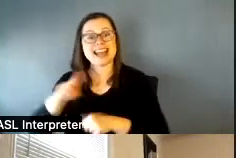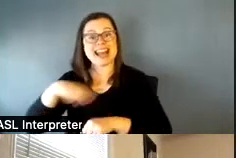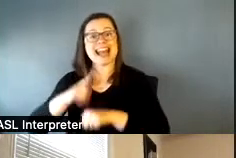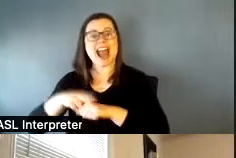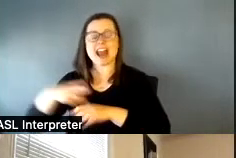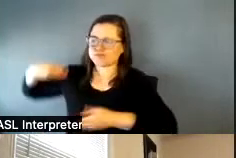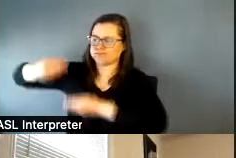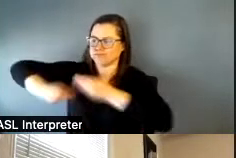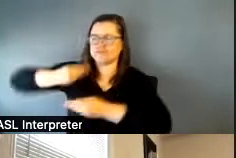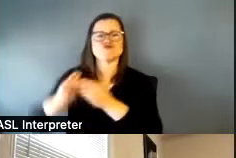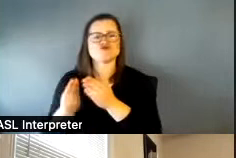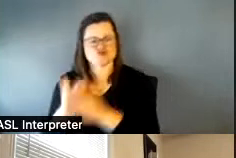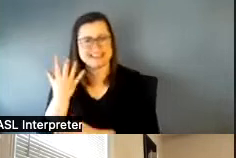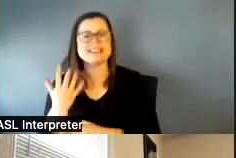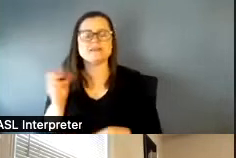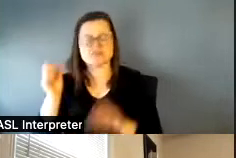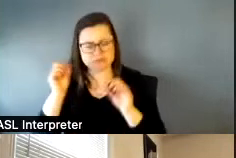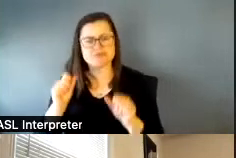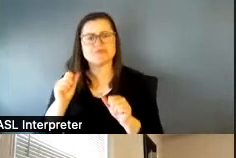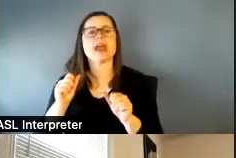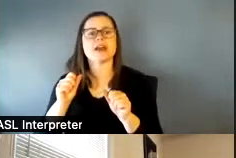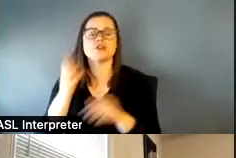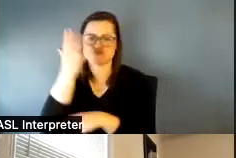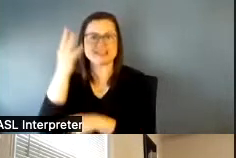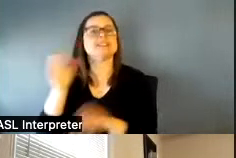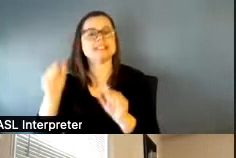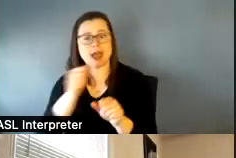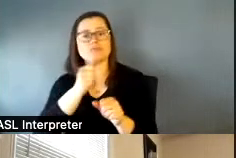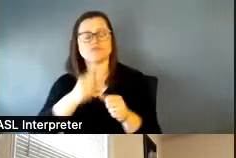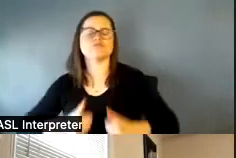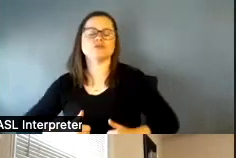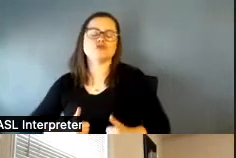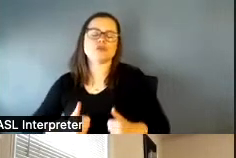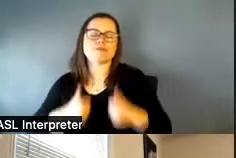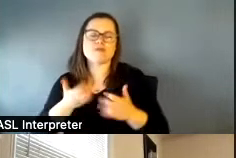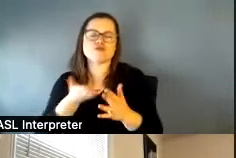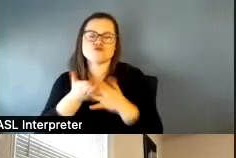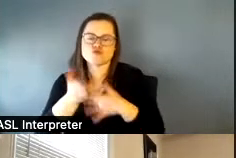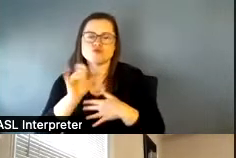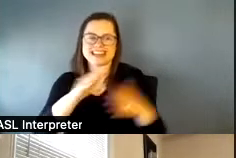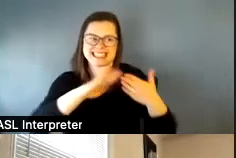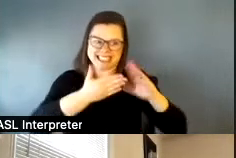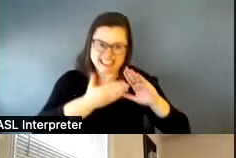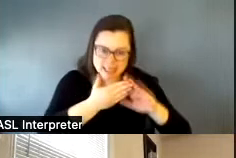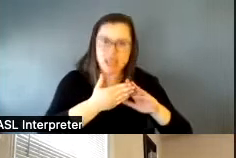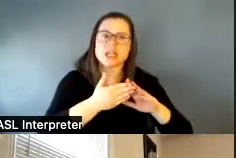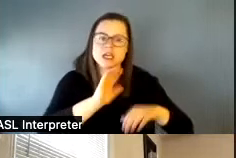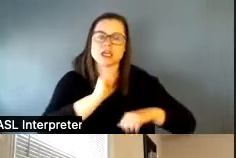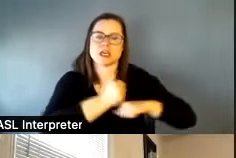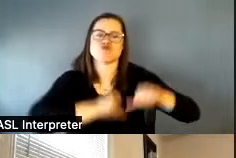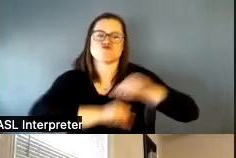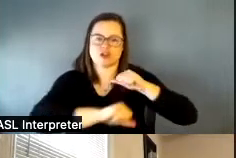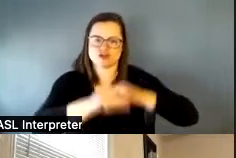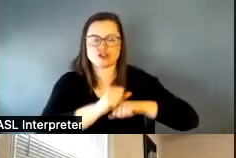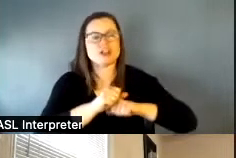trees that can survive in the landscape. But for the most part, you move from city to city in the US and you will